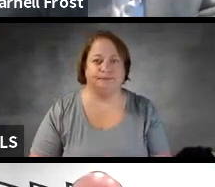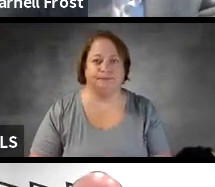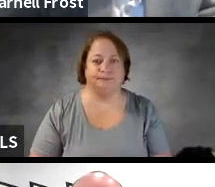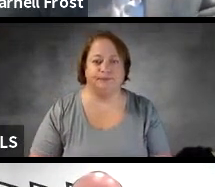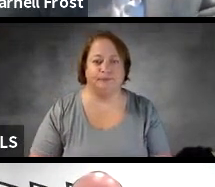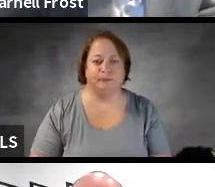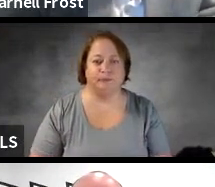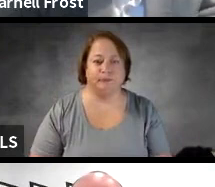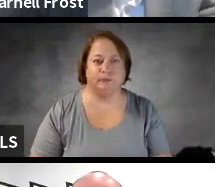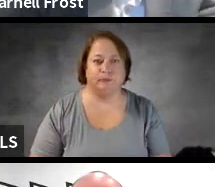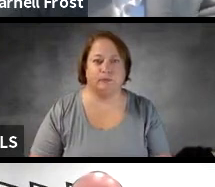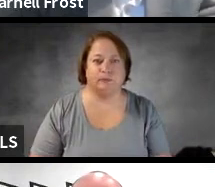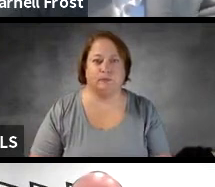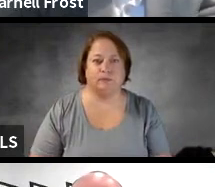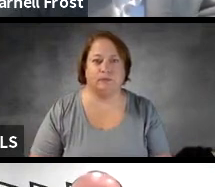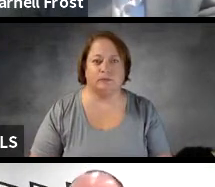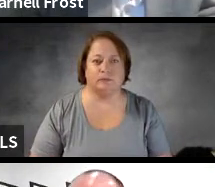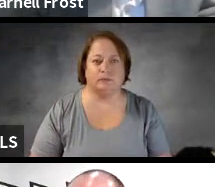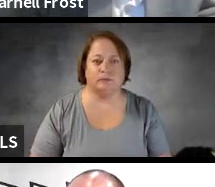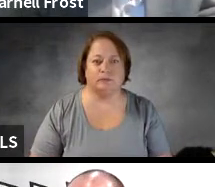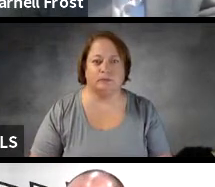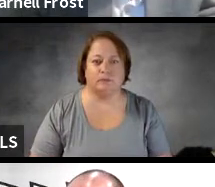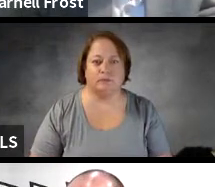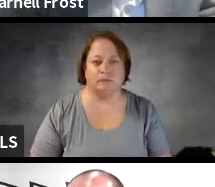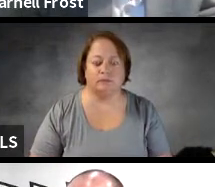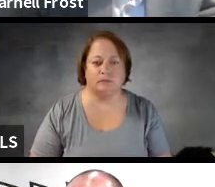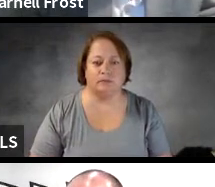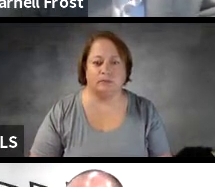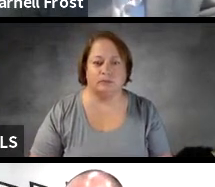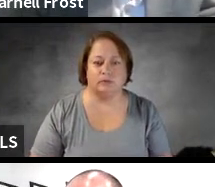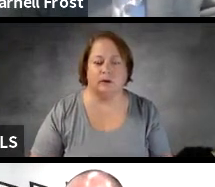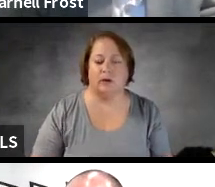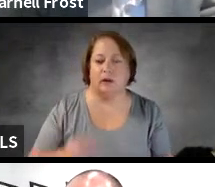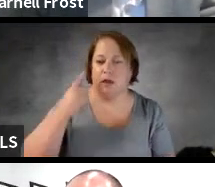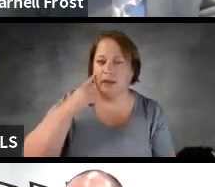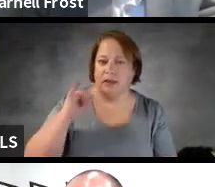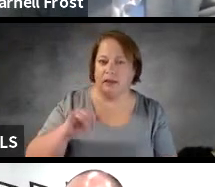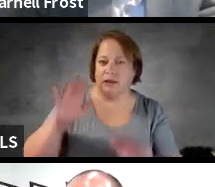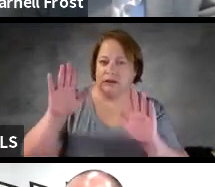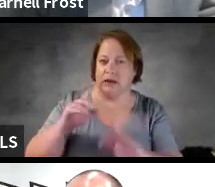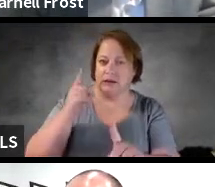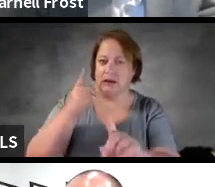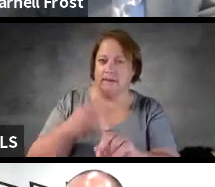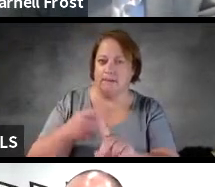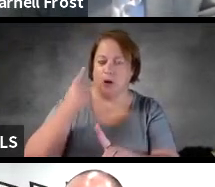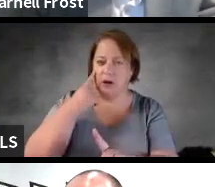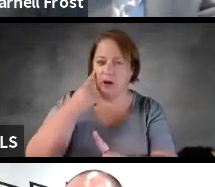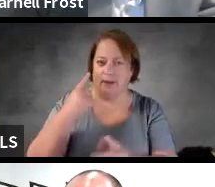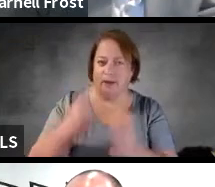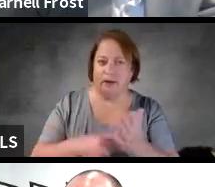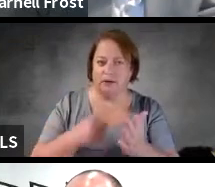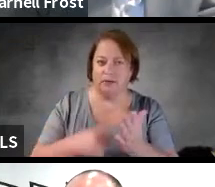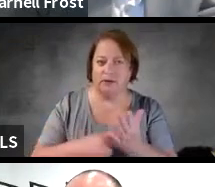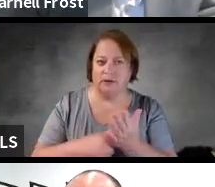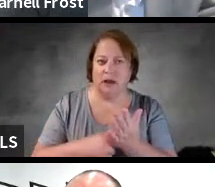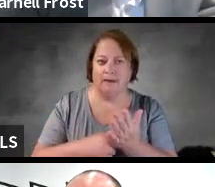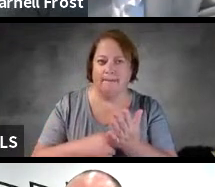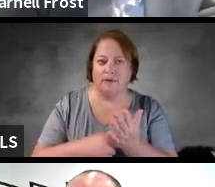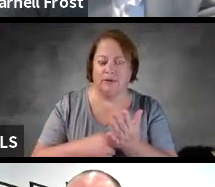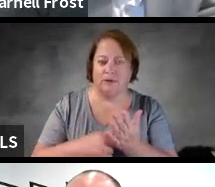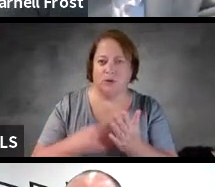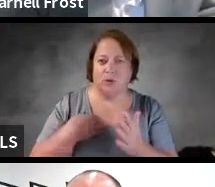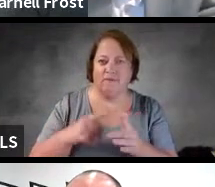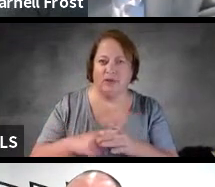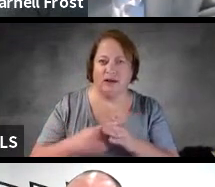Larry, I'll interject. I think that's an excellent point, and I think that sometimes we get the